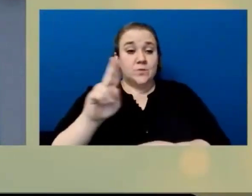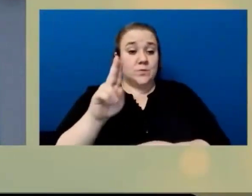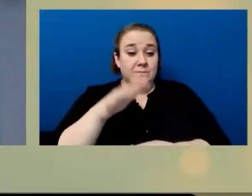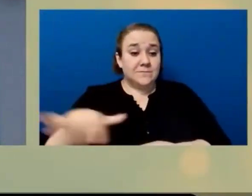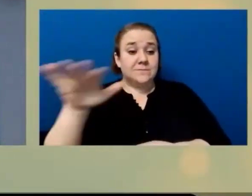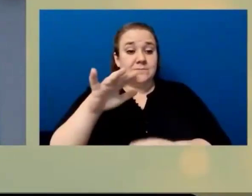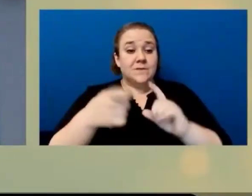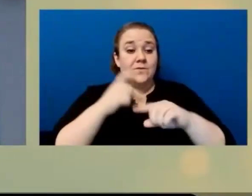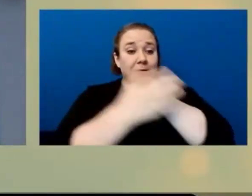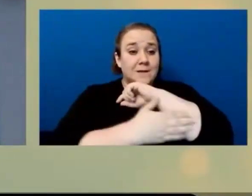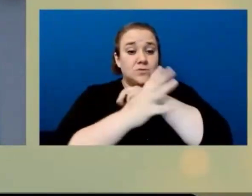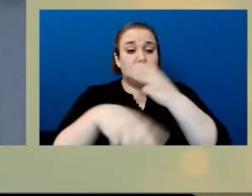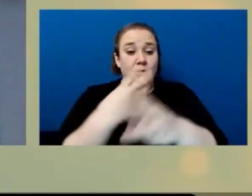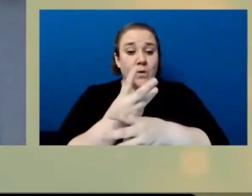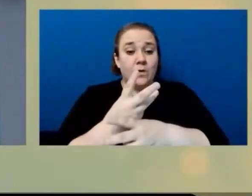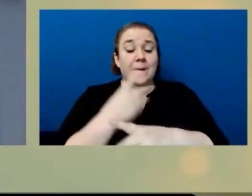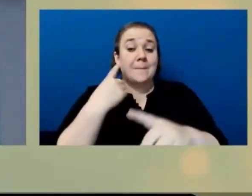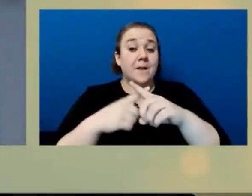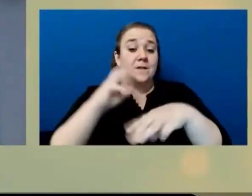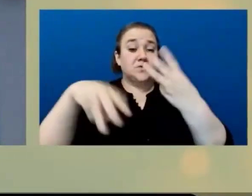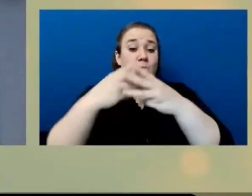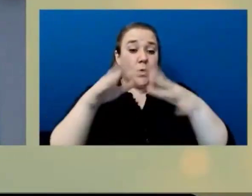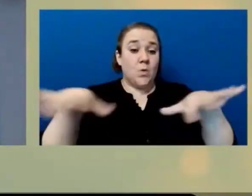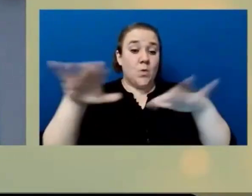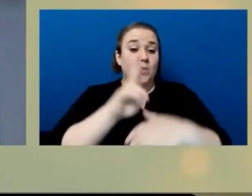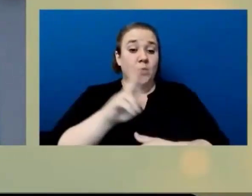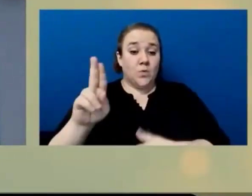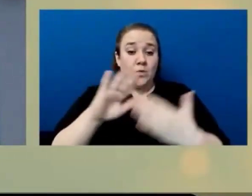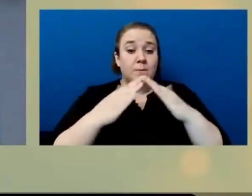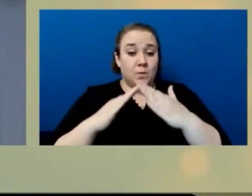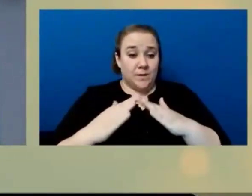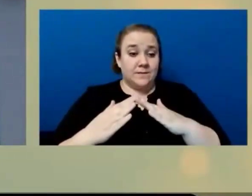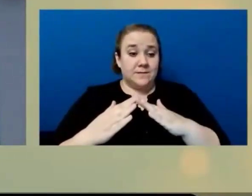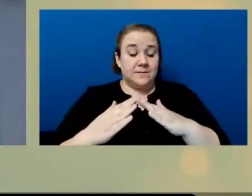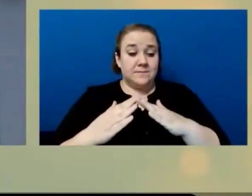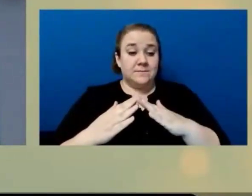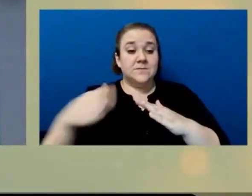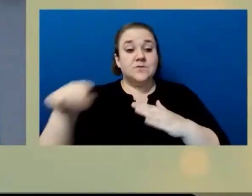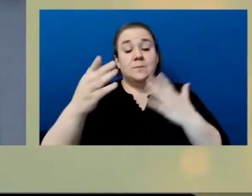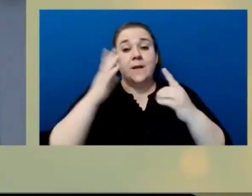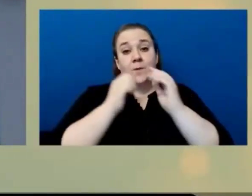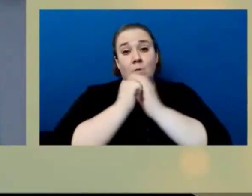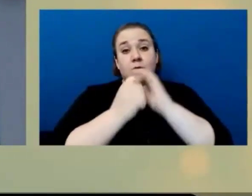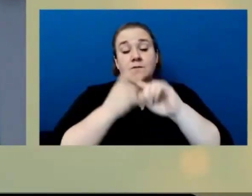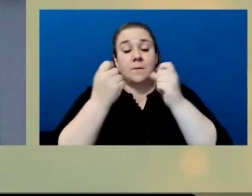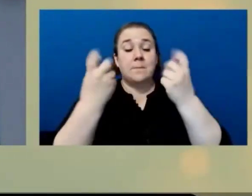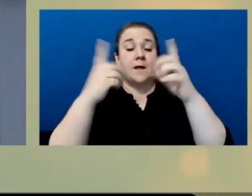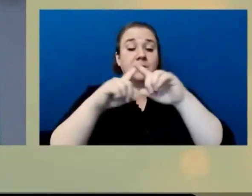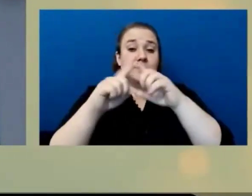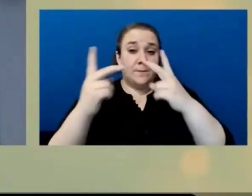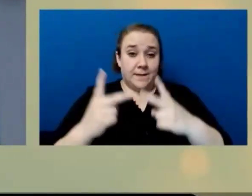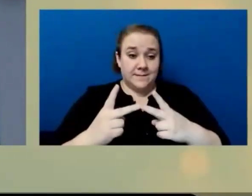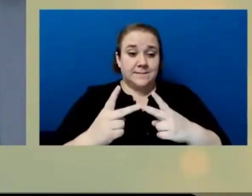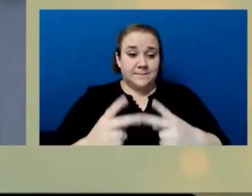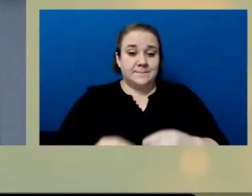congregations, to individual UUs tuning in across the country and world, and to global Unitarian Universalist communities who may be